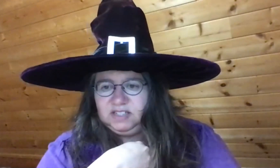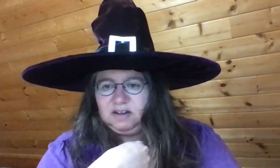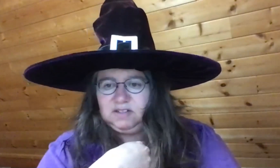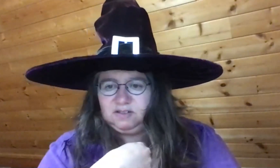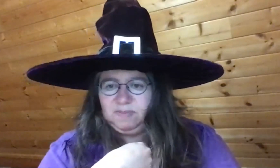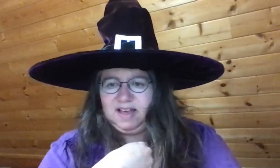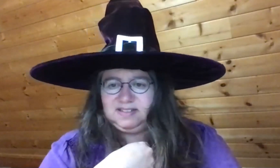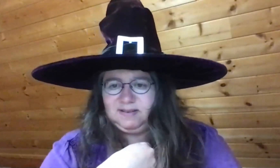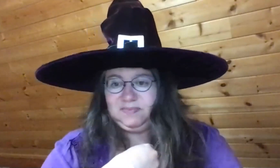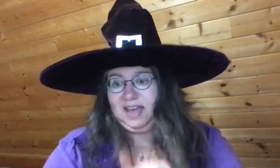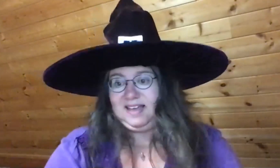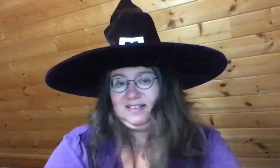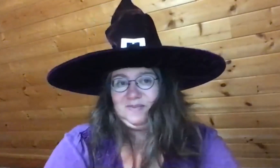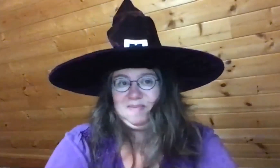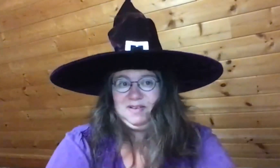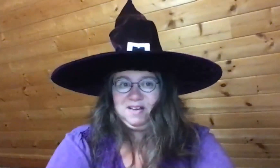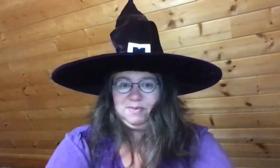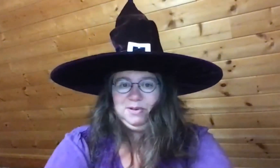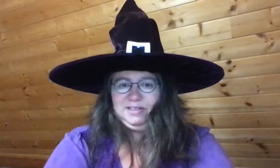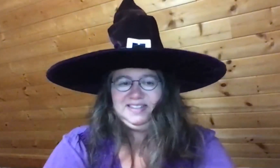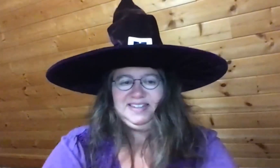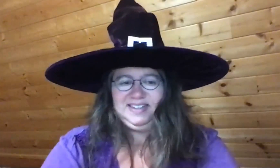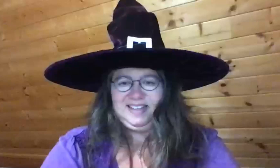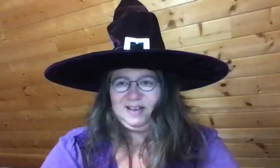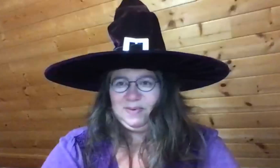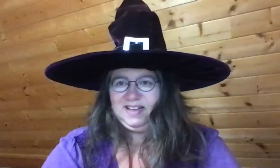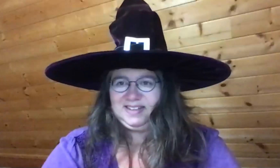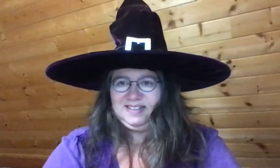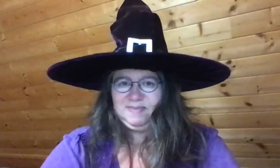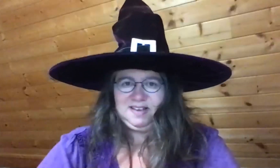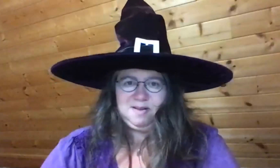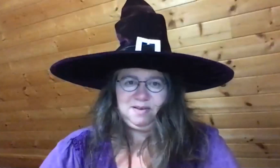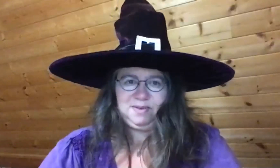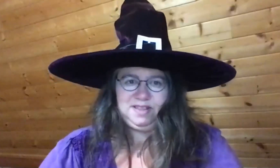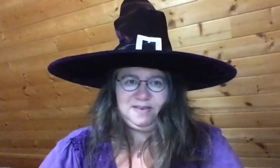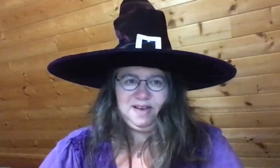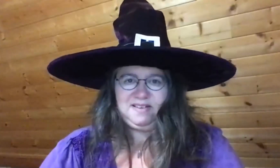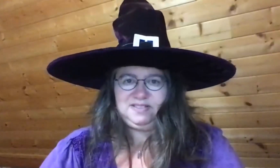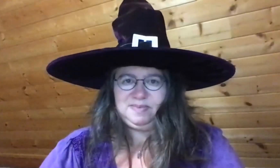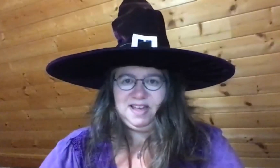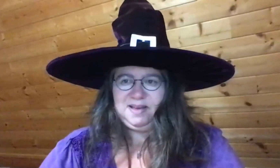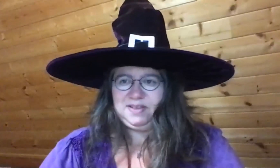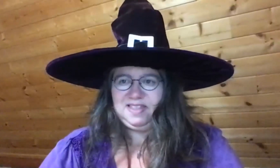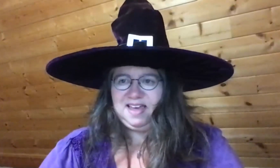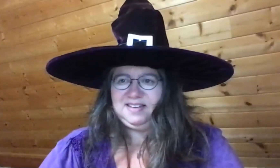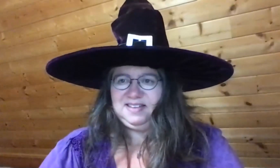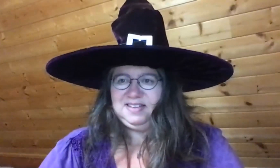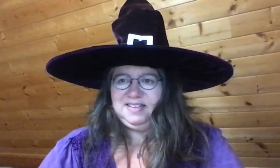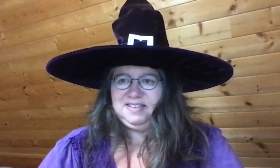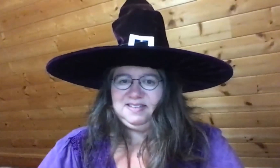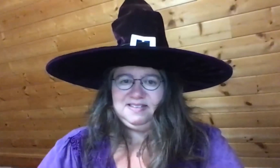Generally, I reach out to those past. Yeah, so maybe you've got a role. Kind of like Wyatt's got something there about a role that you have to play with